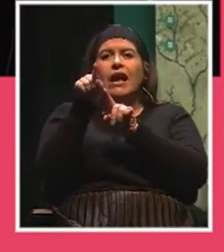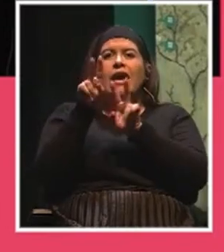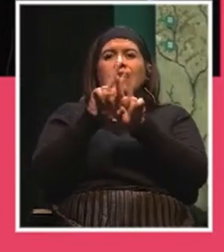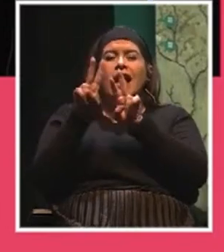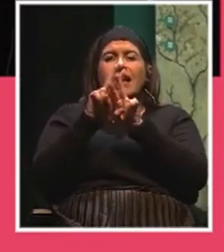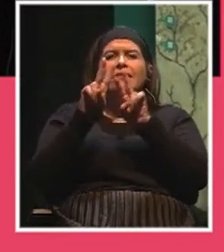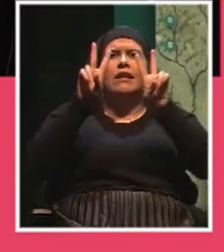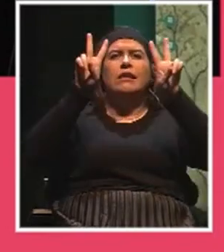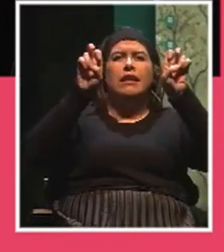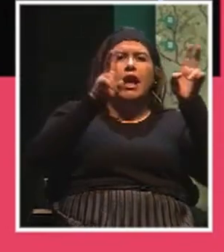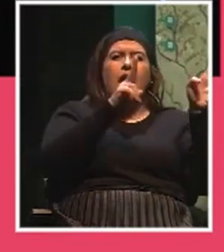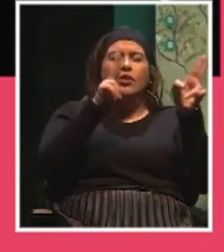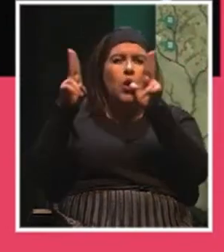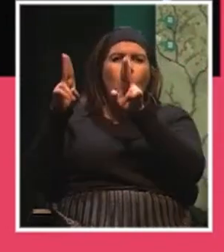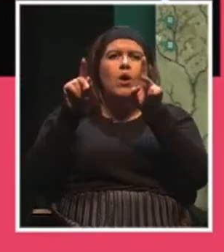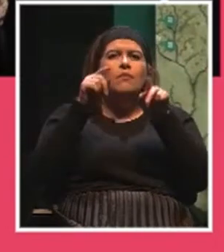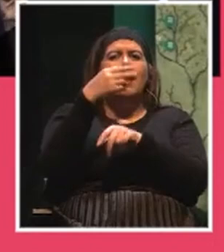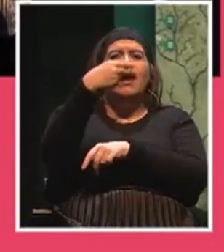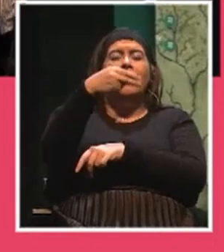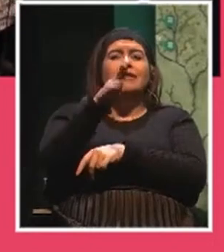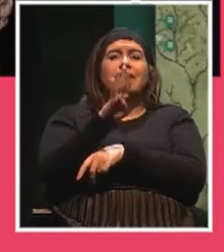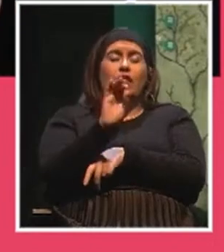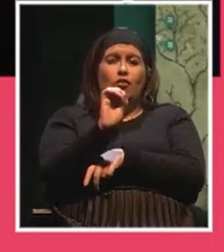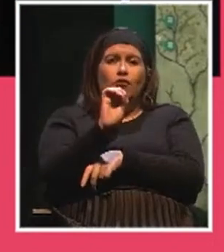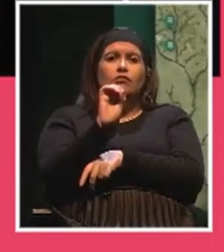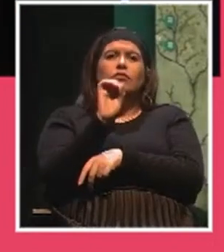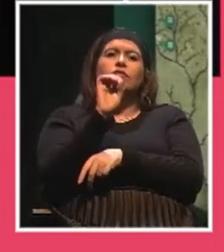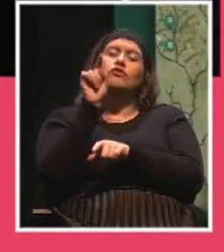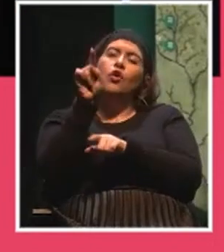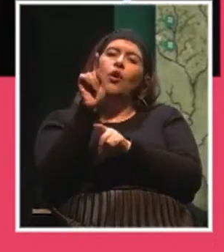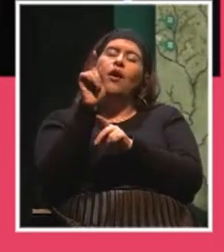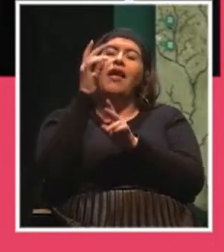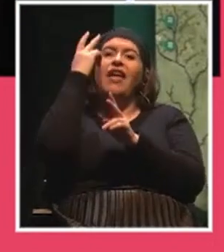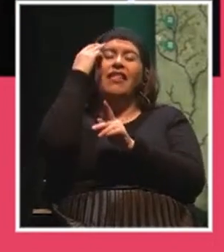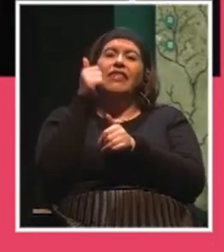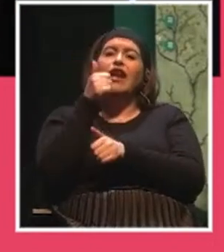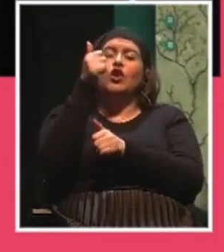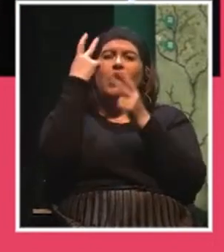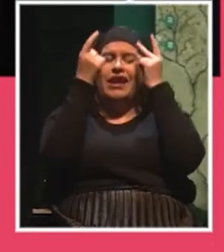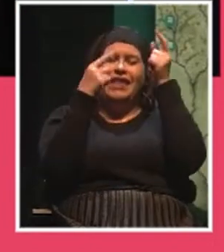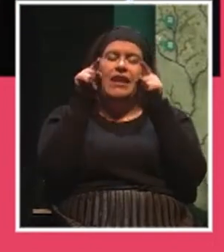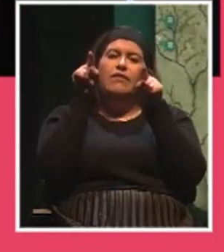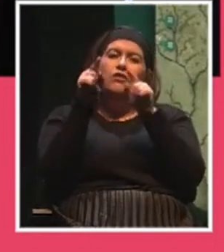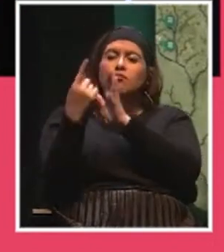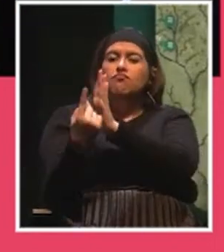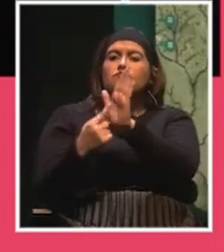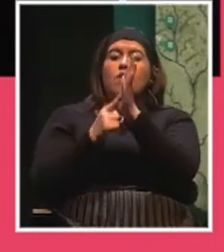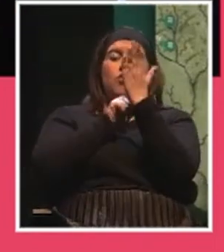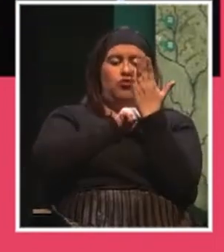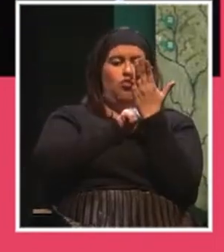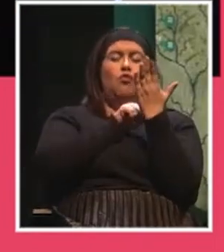sequences for HBO. And I met with their executive creative director. And he showed me the